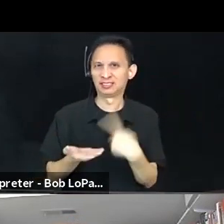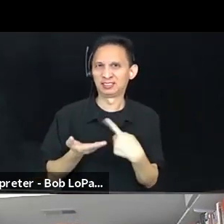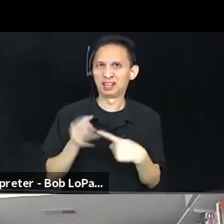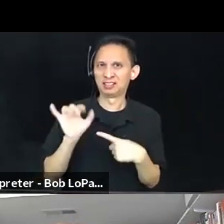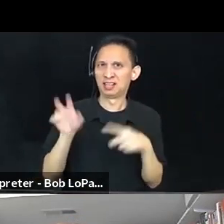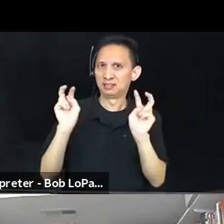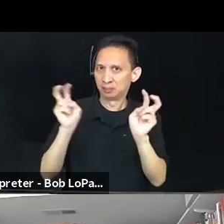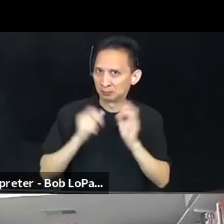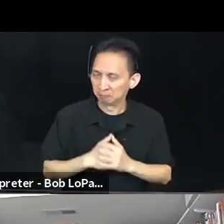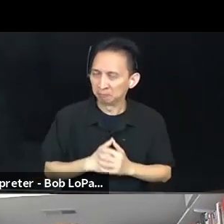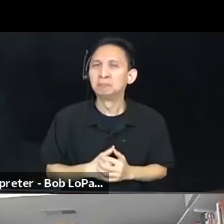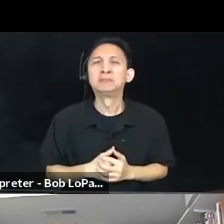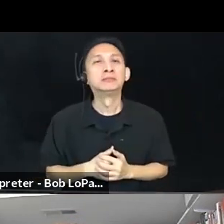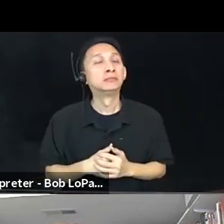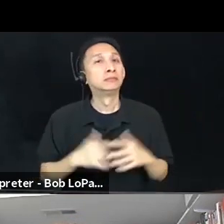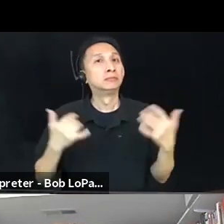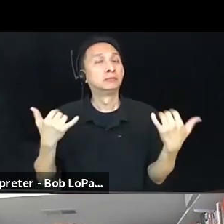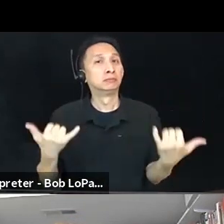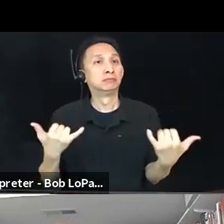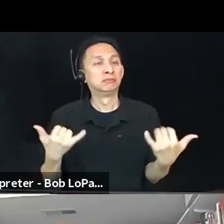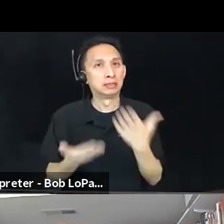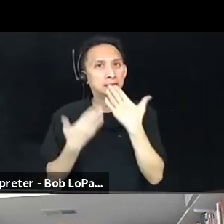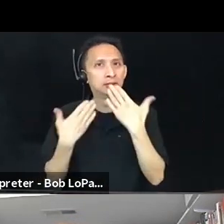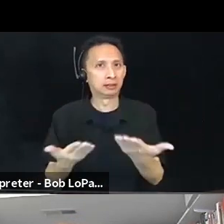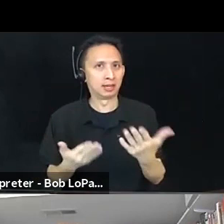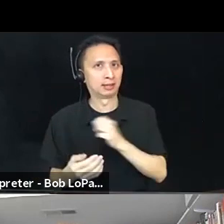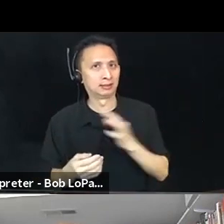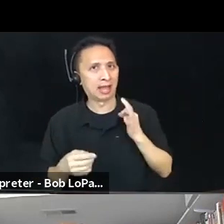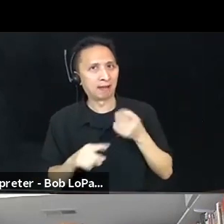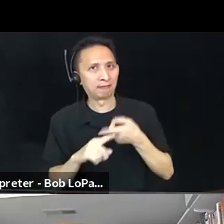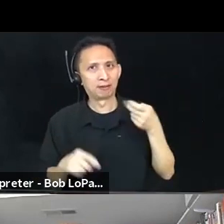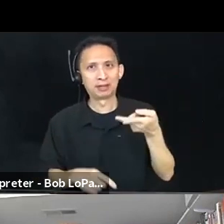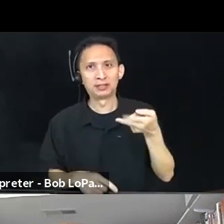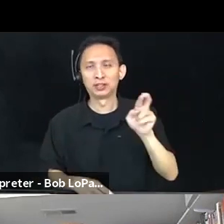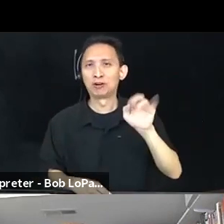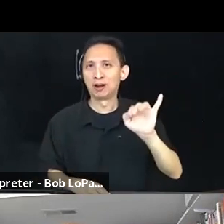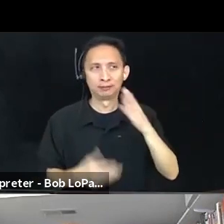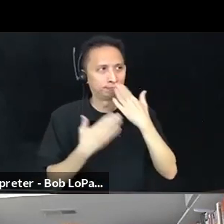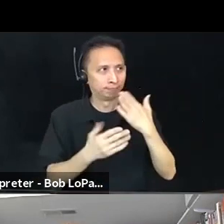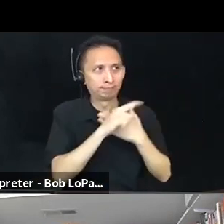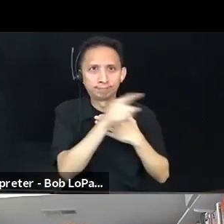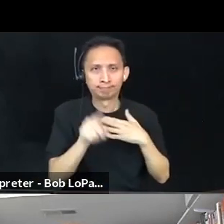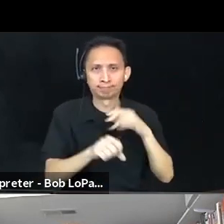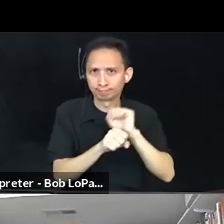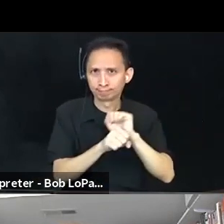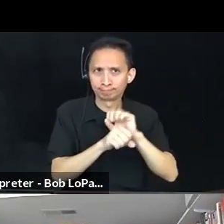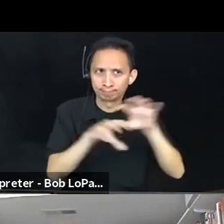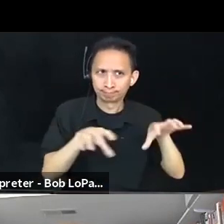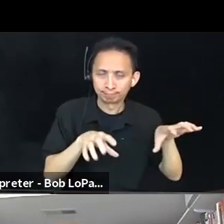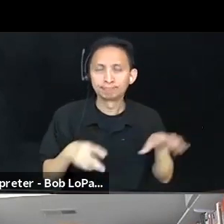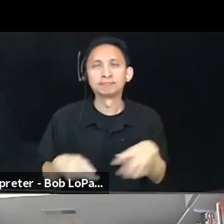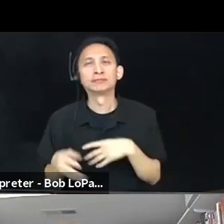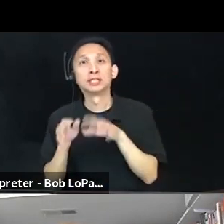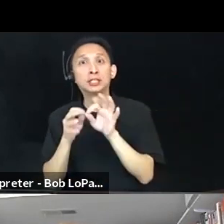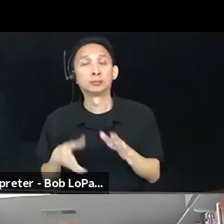war. I want to thank all our staff for making this possible, to the ASL interpreters,